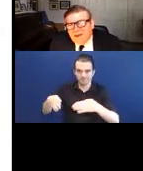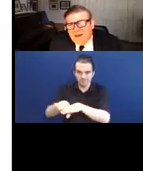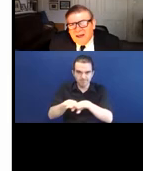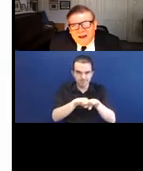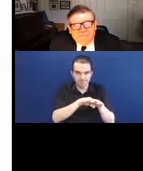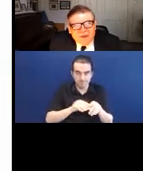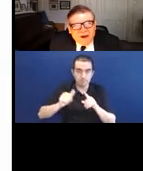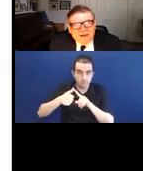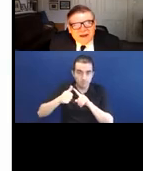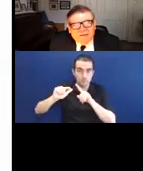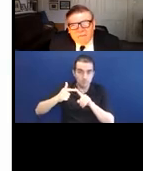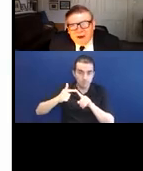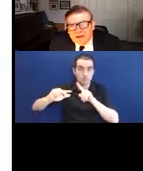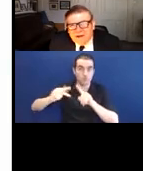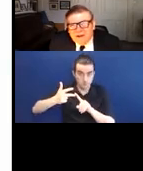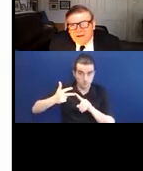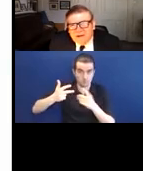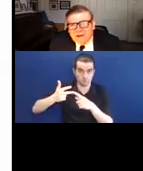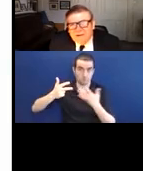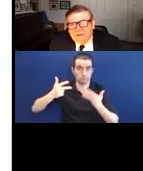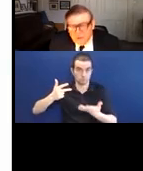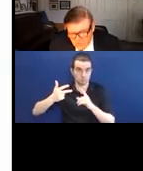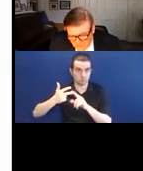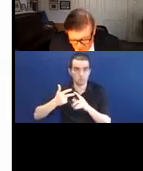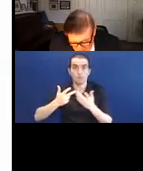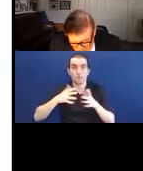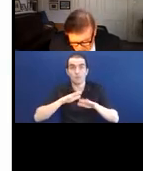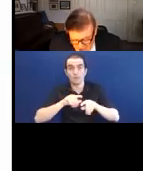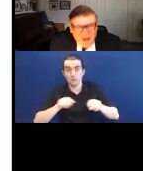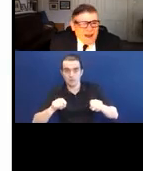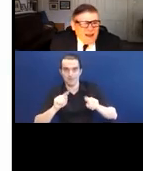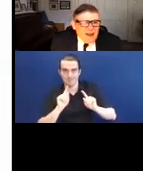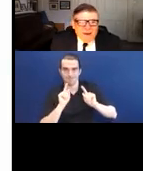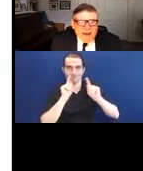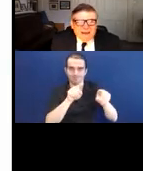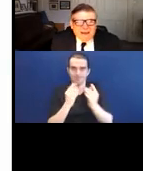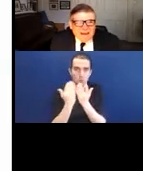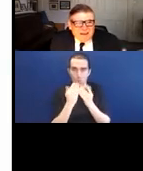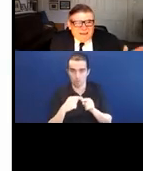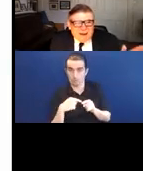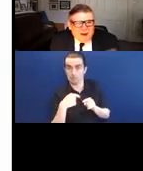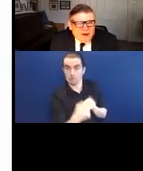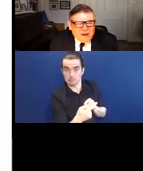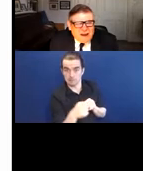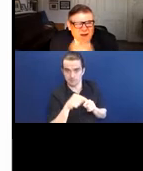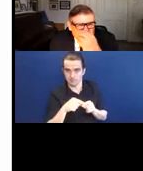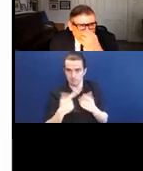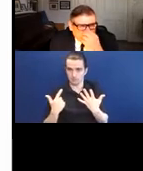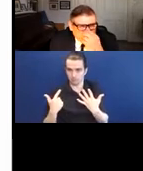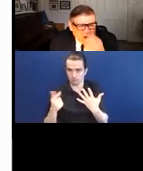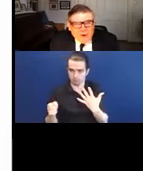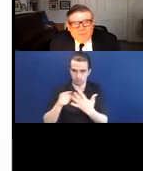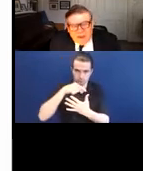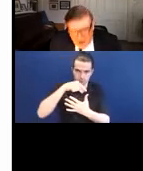off last year from March to June. In other places, it's just been a lockdown right the